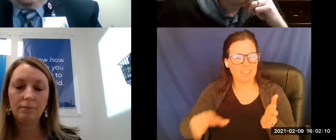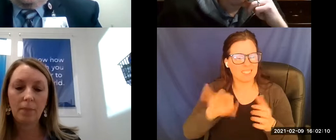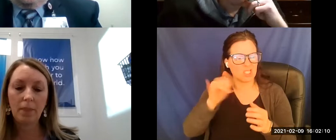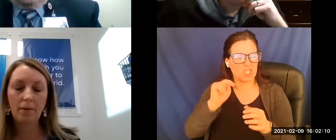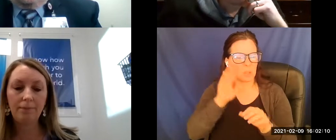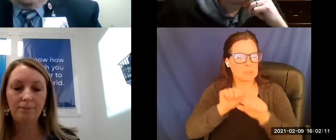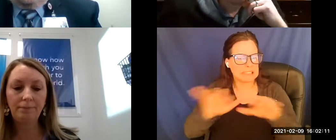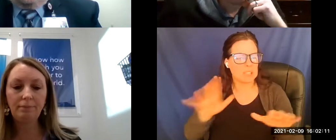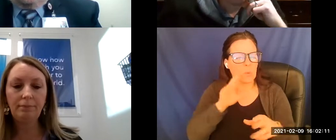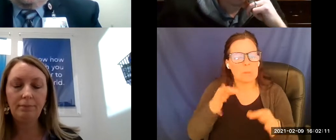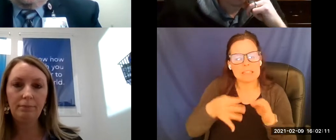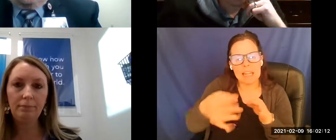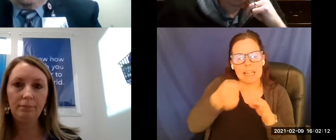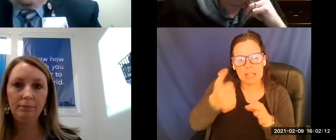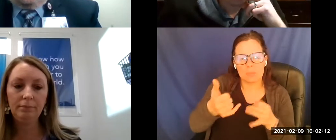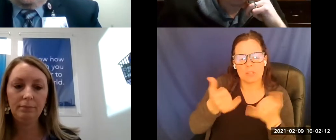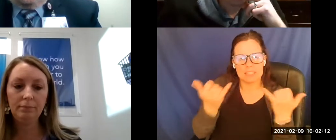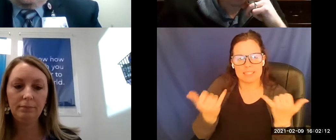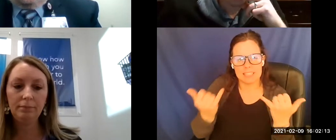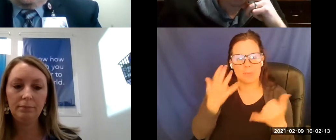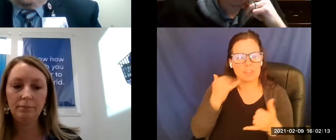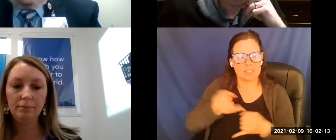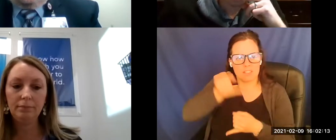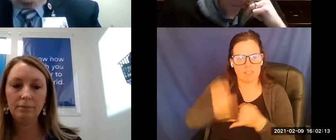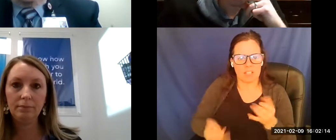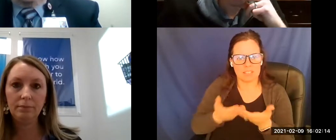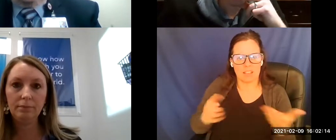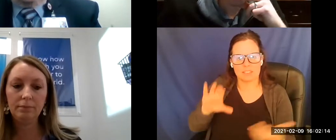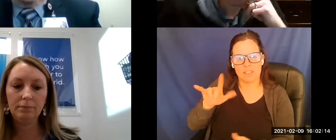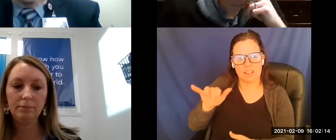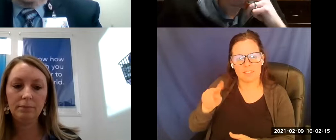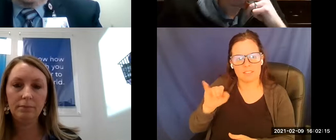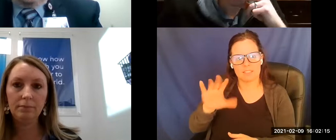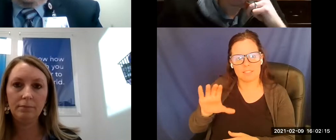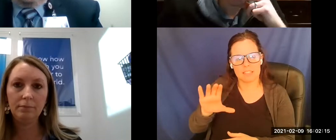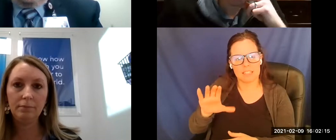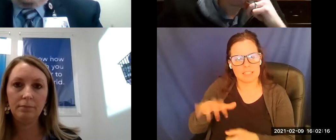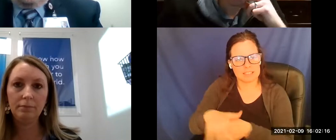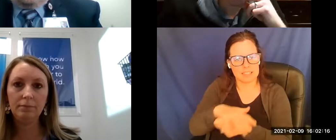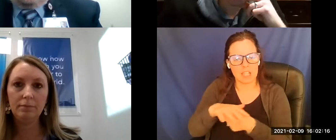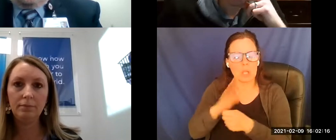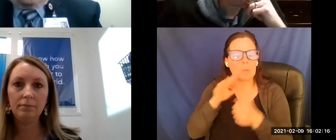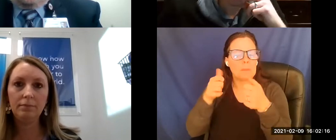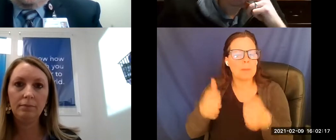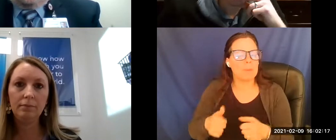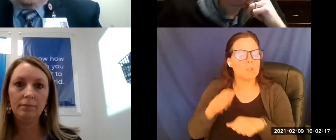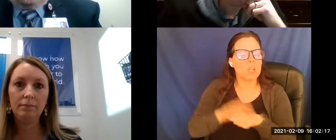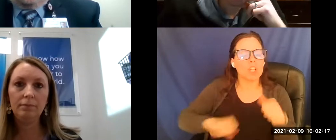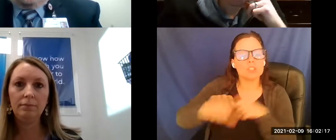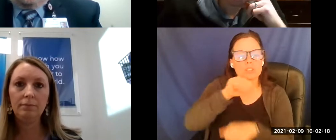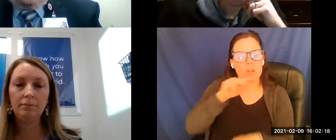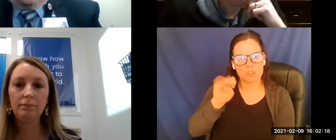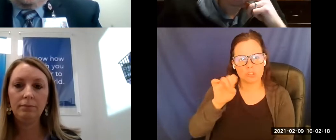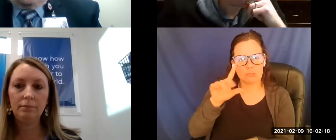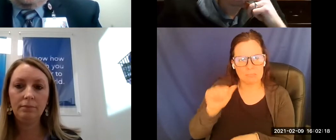delayed today as they are still finalizing things at their clinic site. They will also be posted on our social media pages, so please continue to